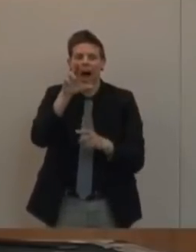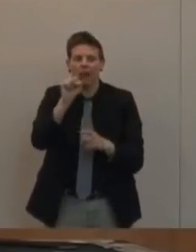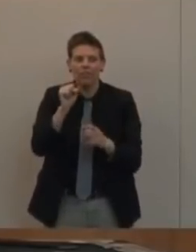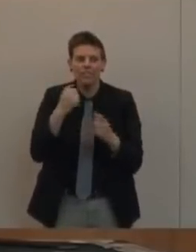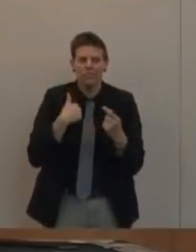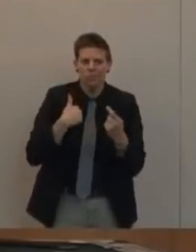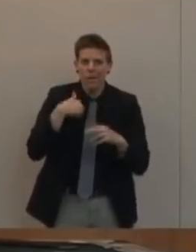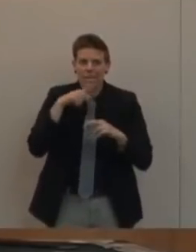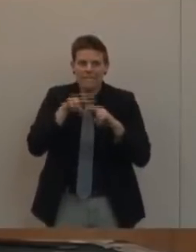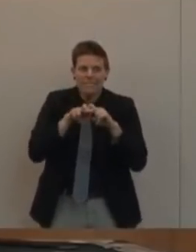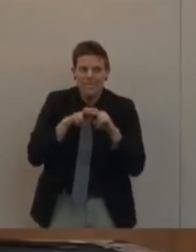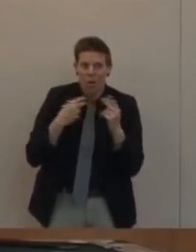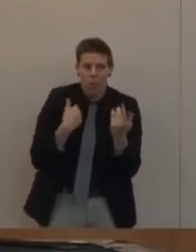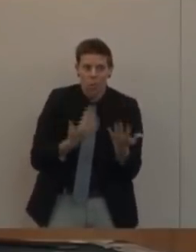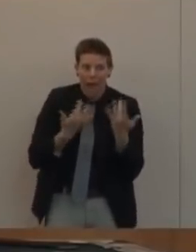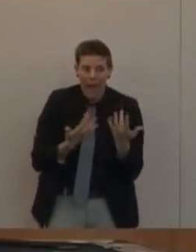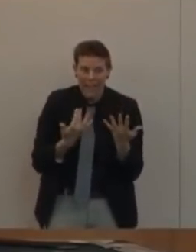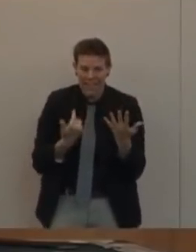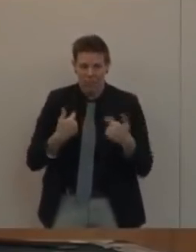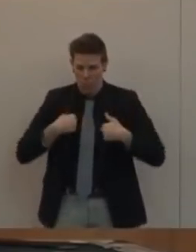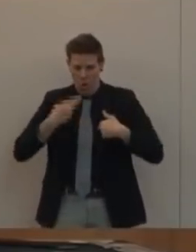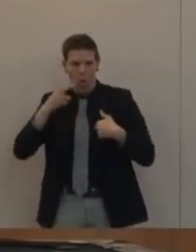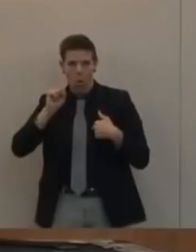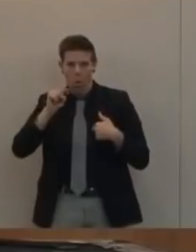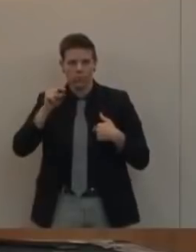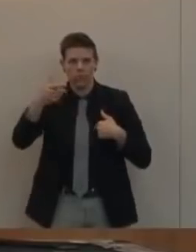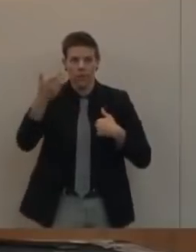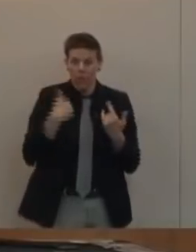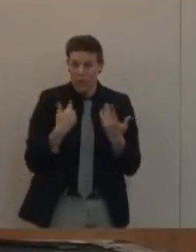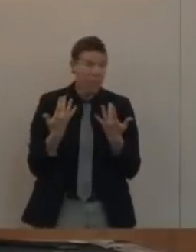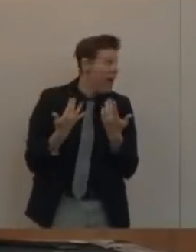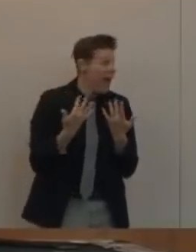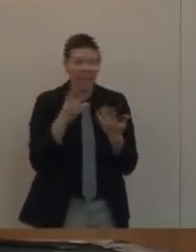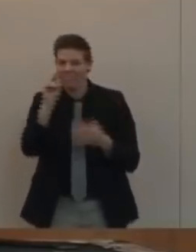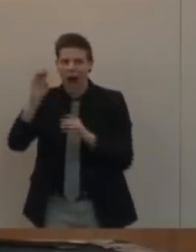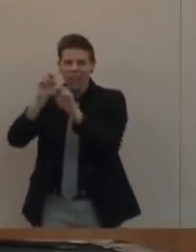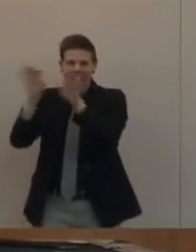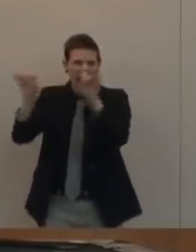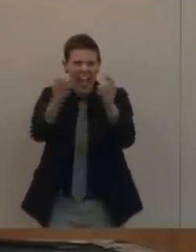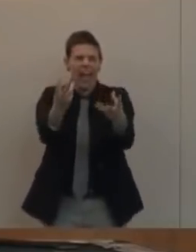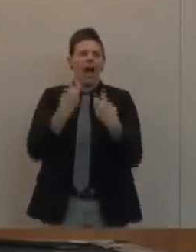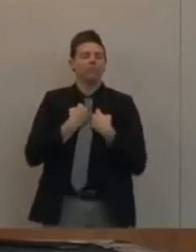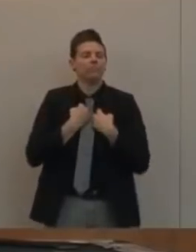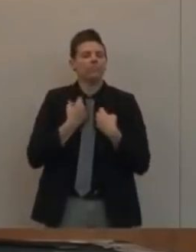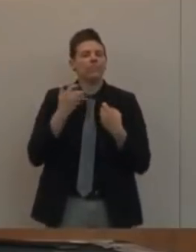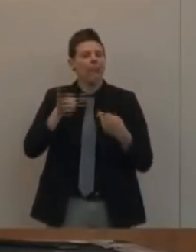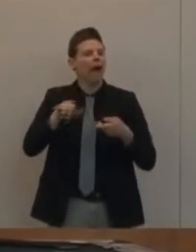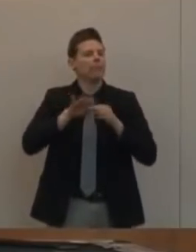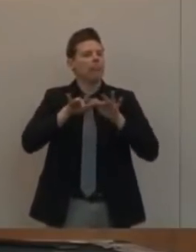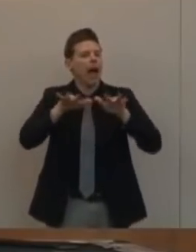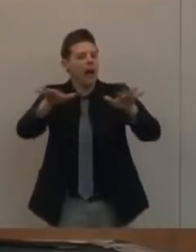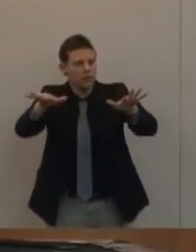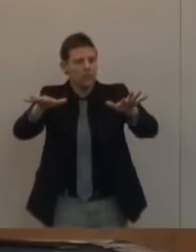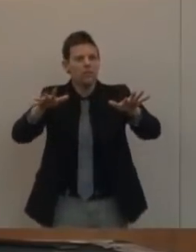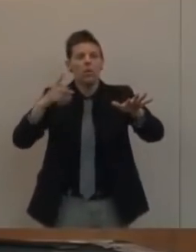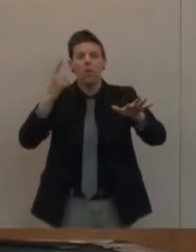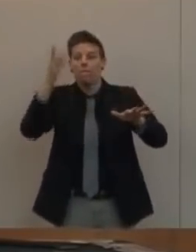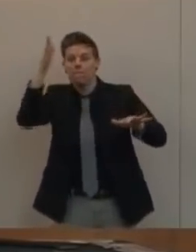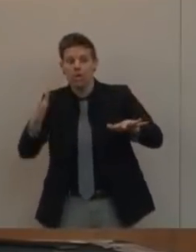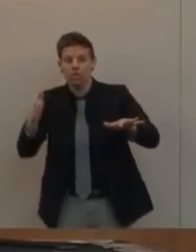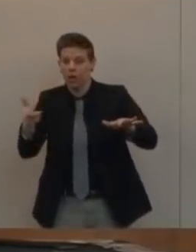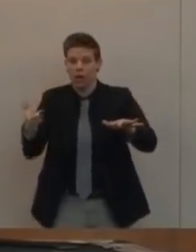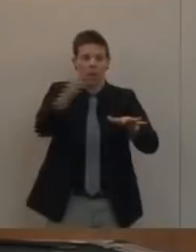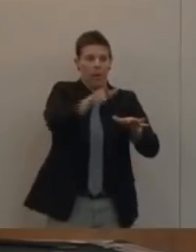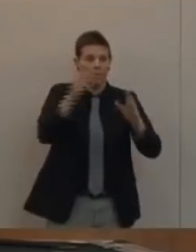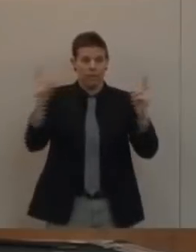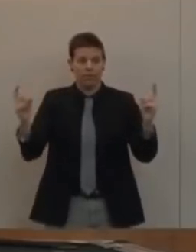right? We're the hosts. It is waiting for us, and the way that it gets transmitted is if person to person we are near each other. So